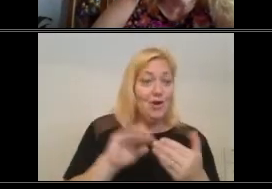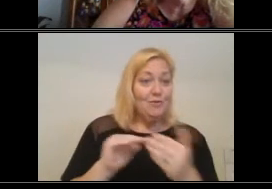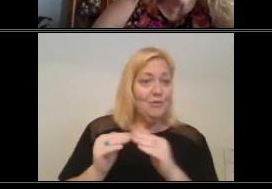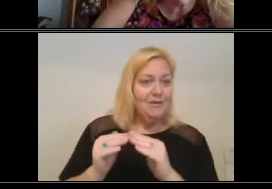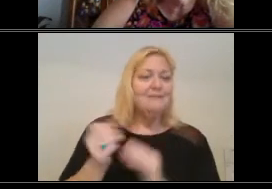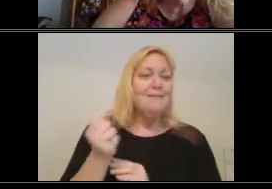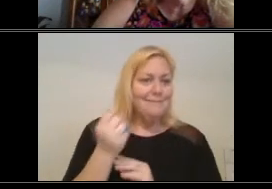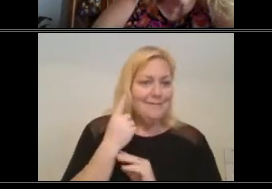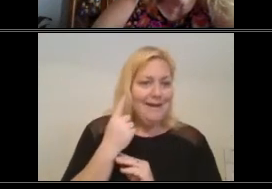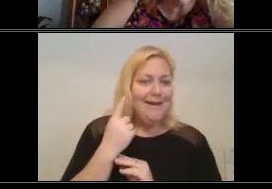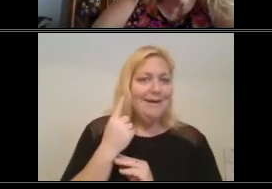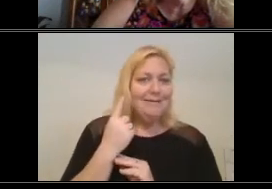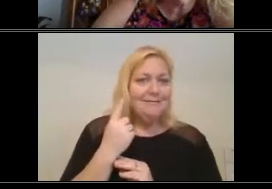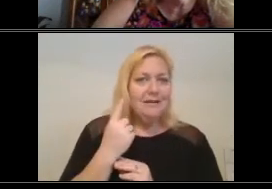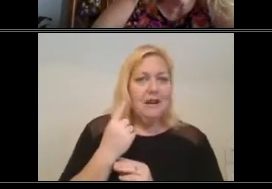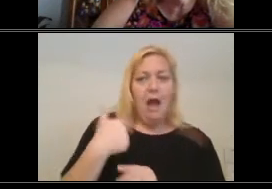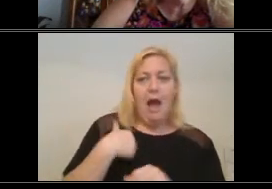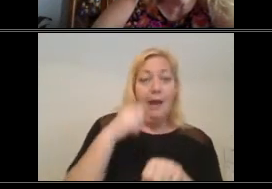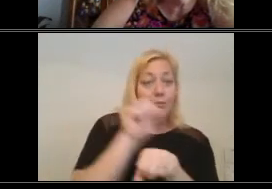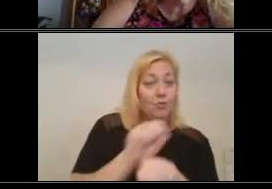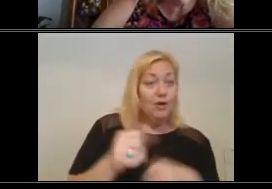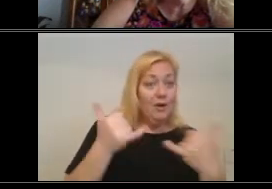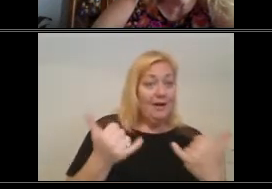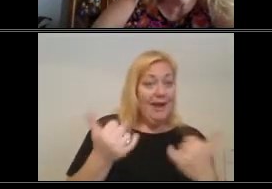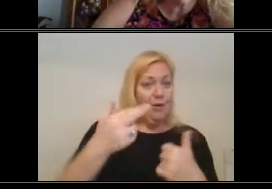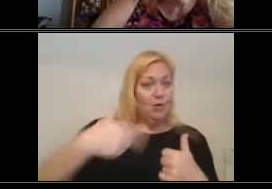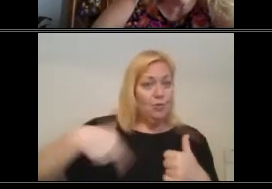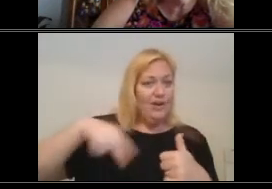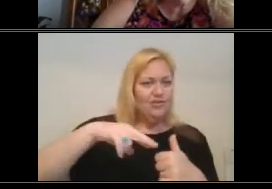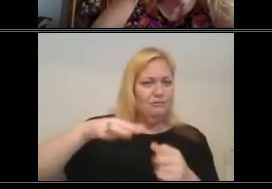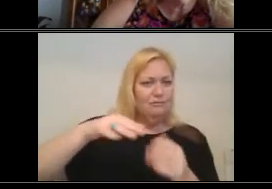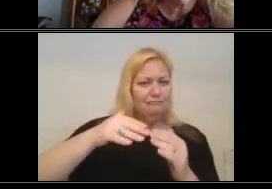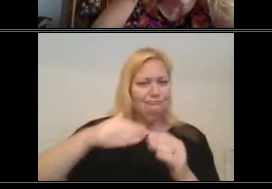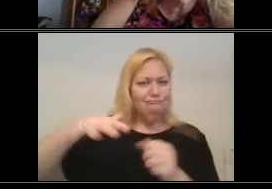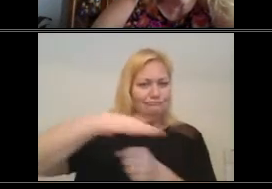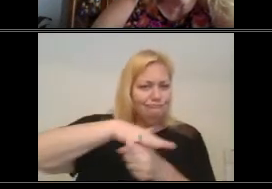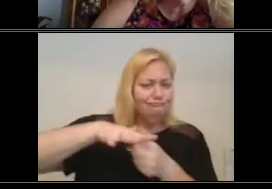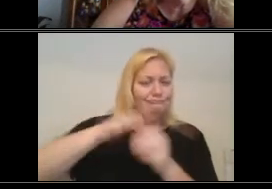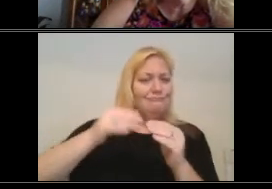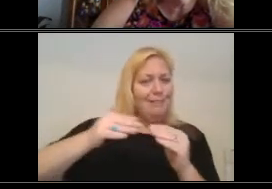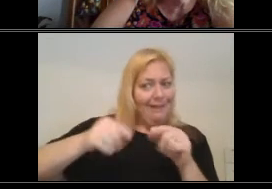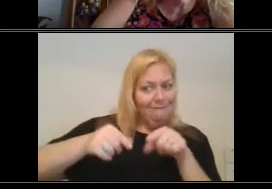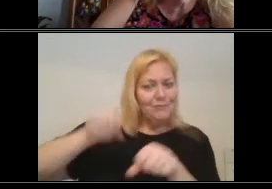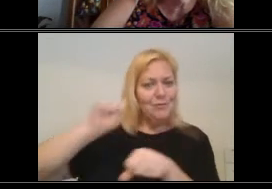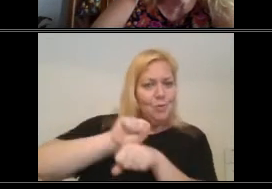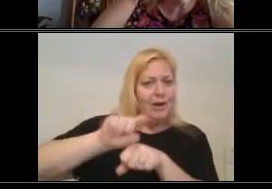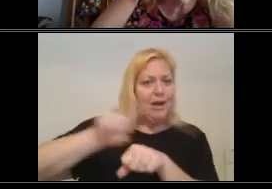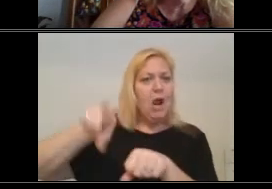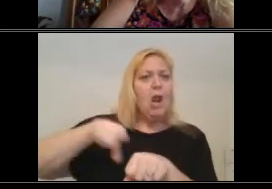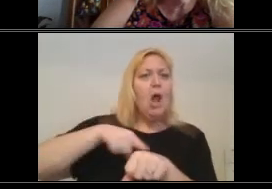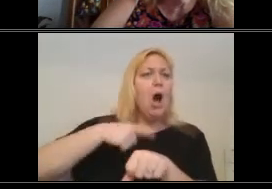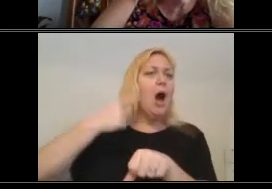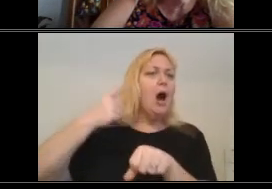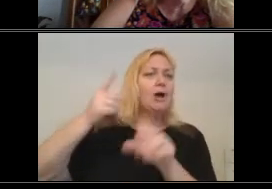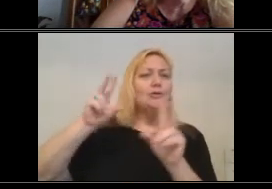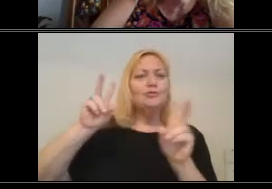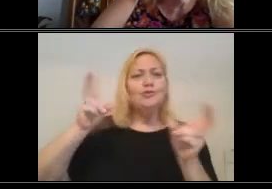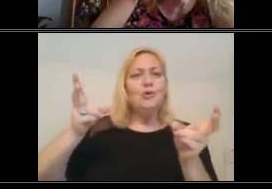understand, you know, I'm working at a regional level. So, you know, working on a long-range plan